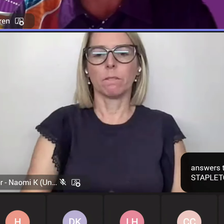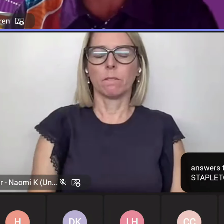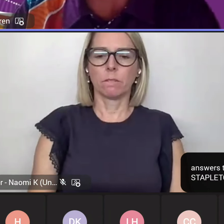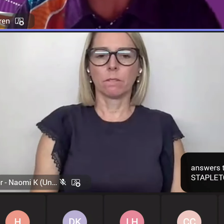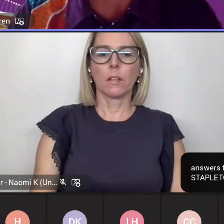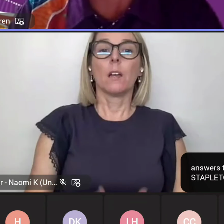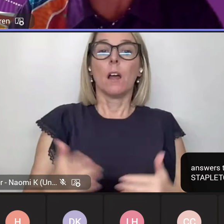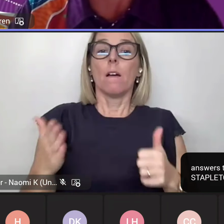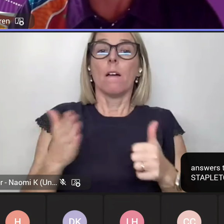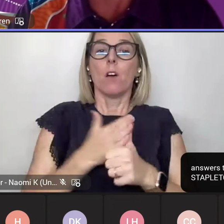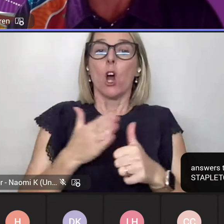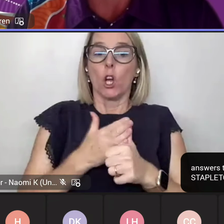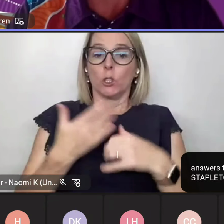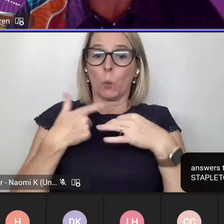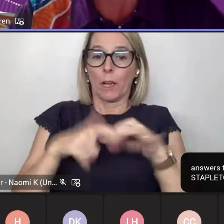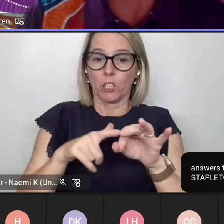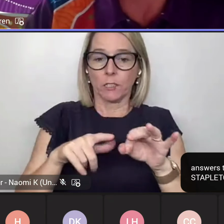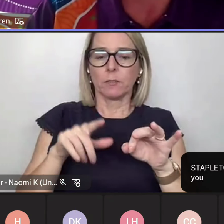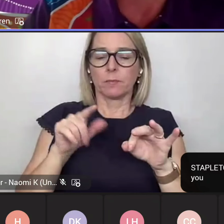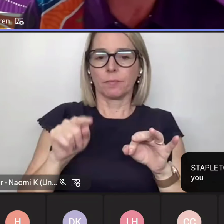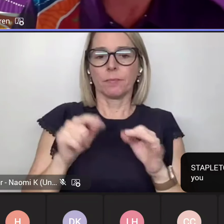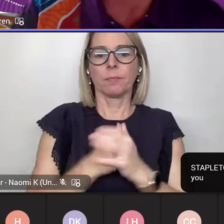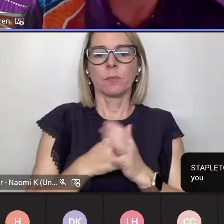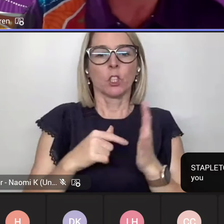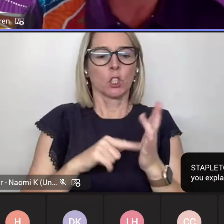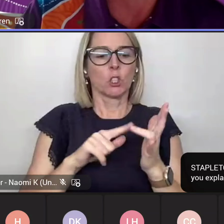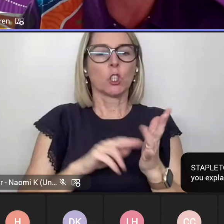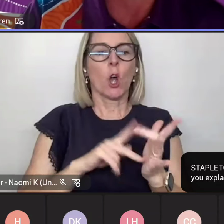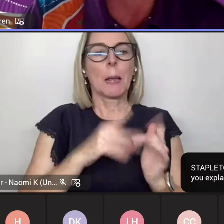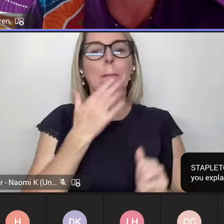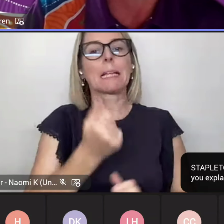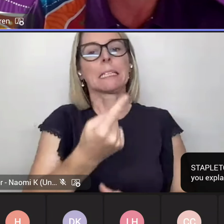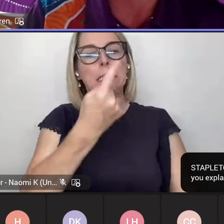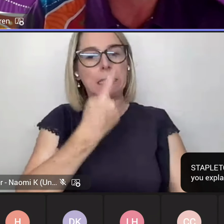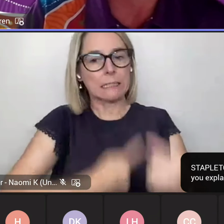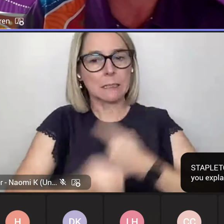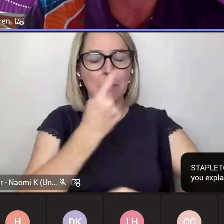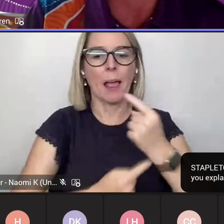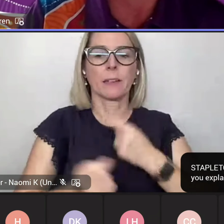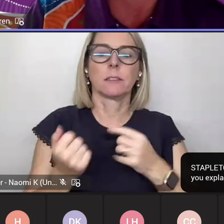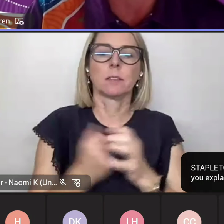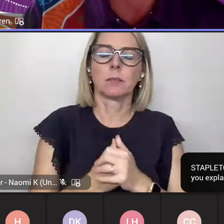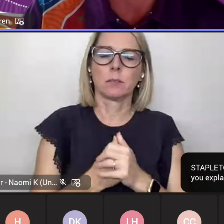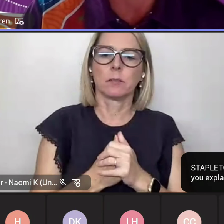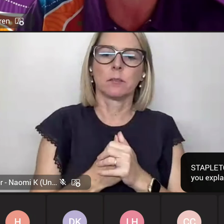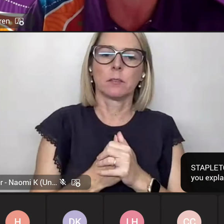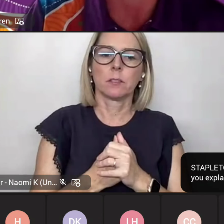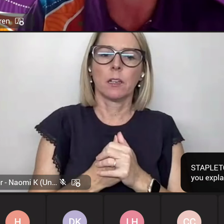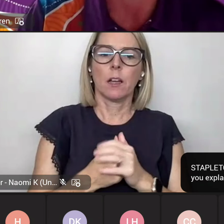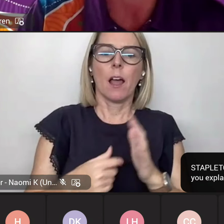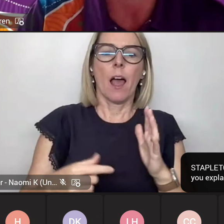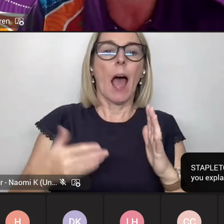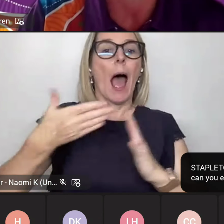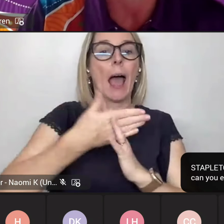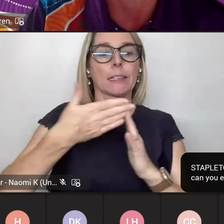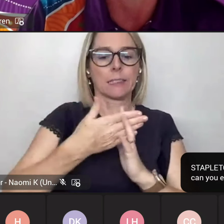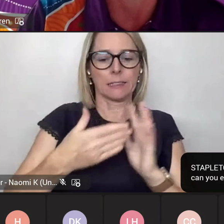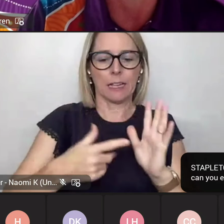question we have to explain, Tony, is can you explain to us the changes to access?